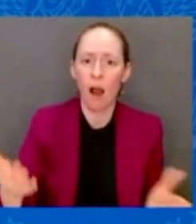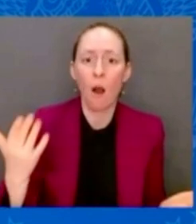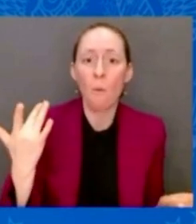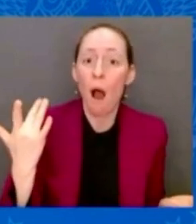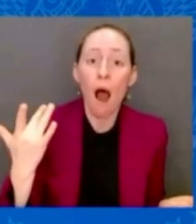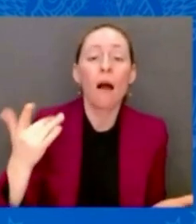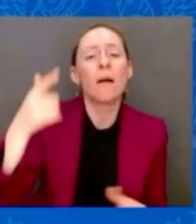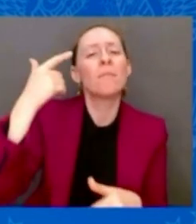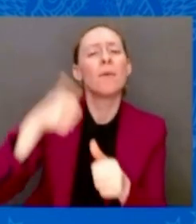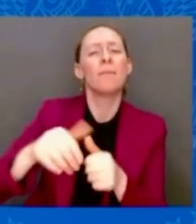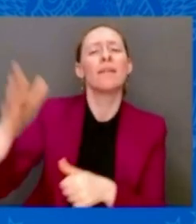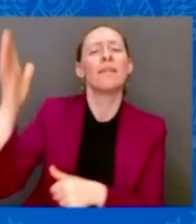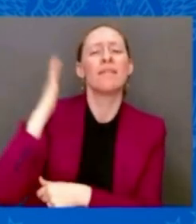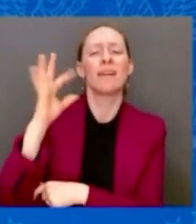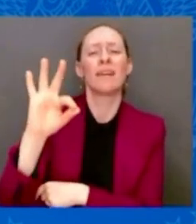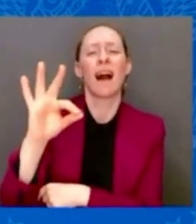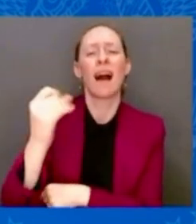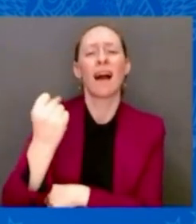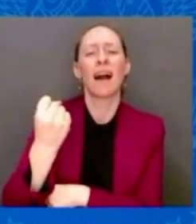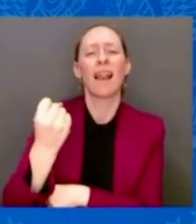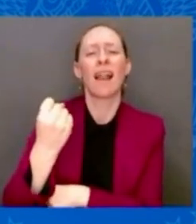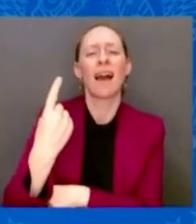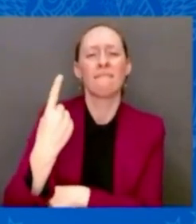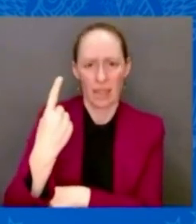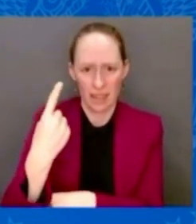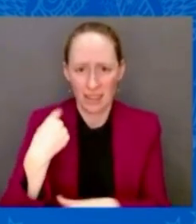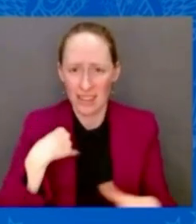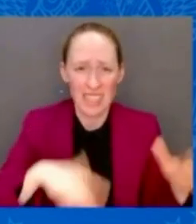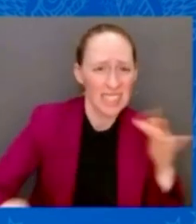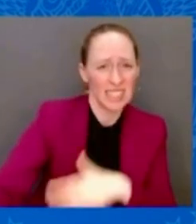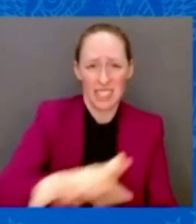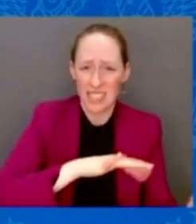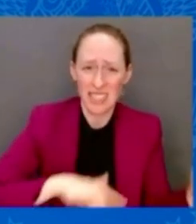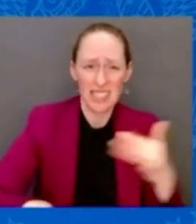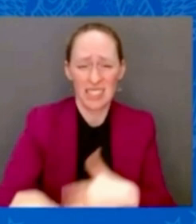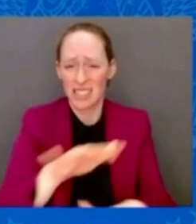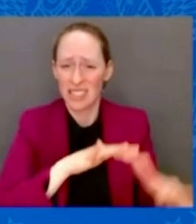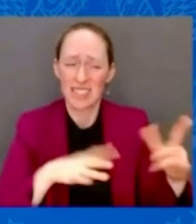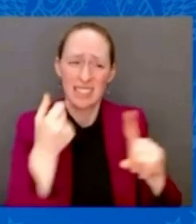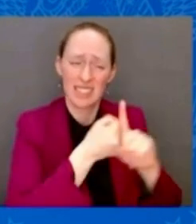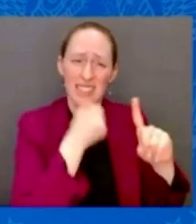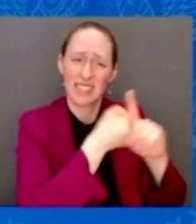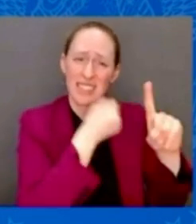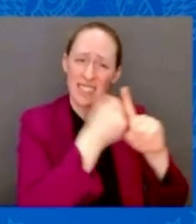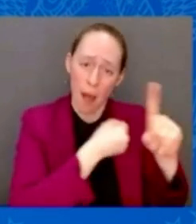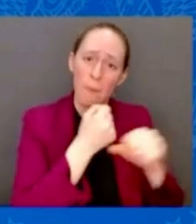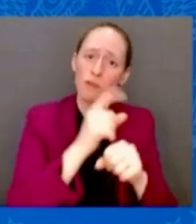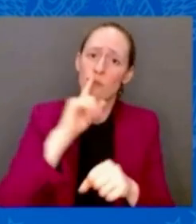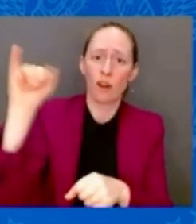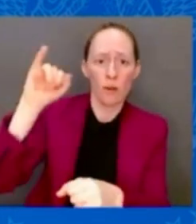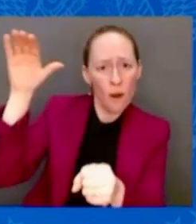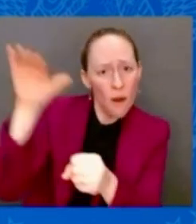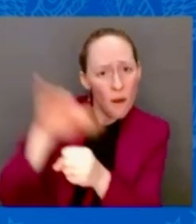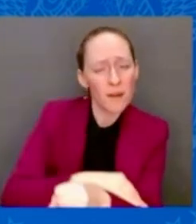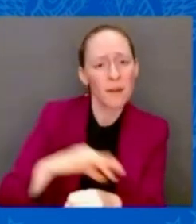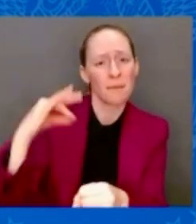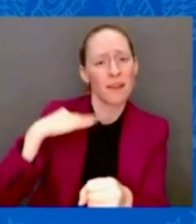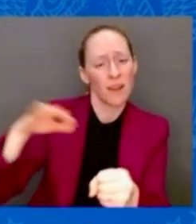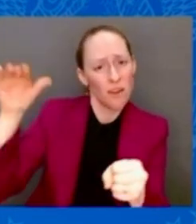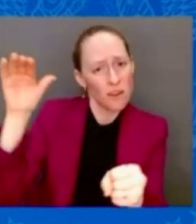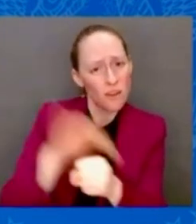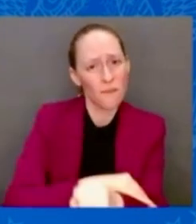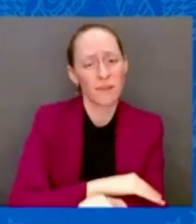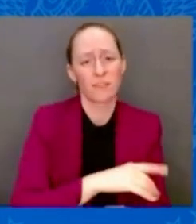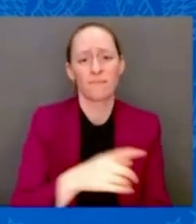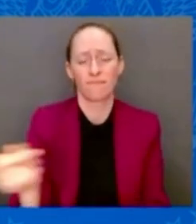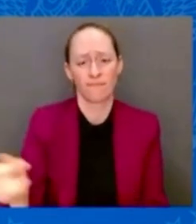up and did something about that. We should step up now. I have a proposal that started in the last administration I was part